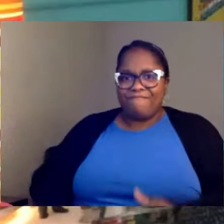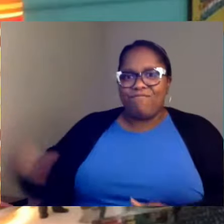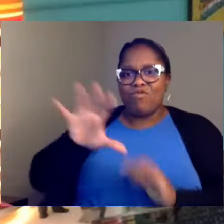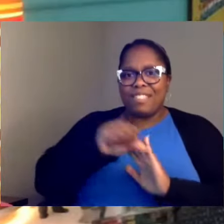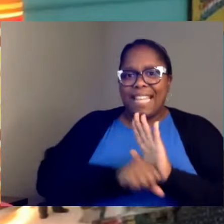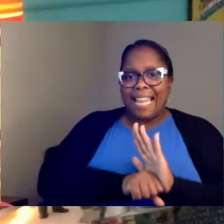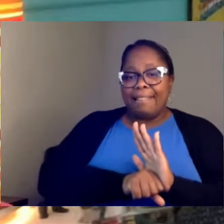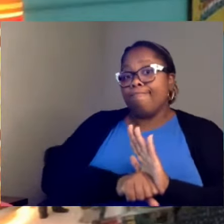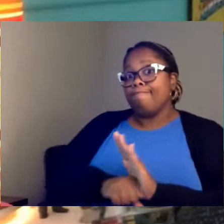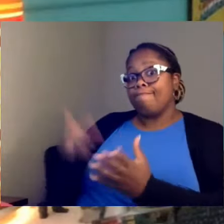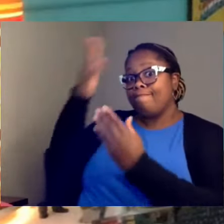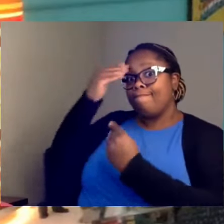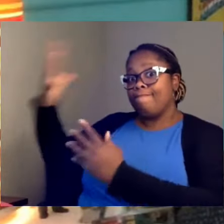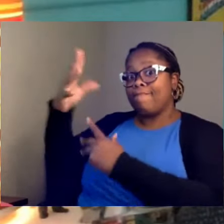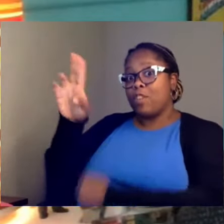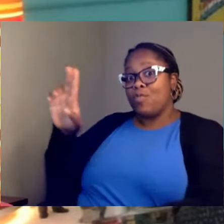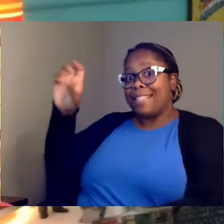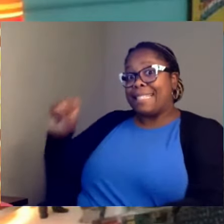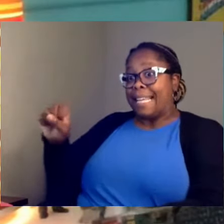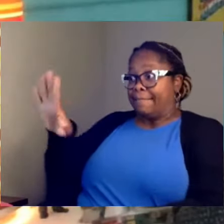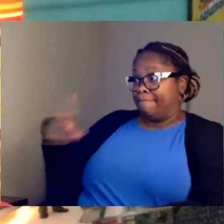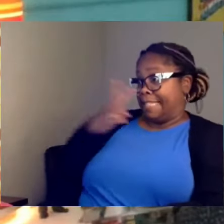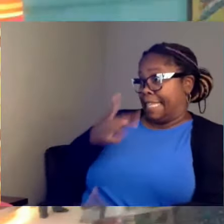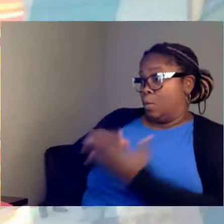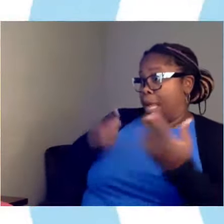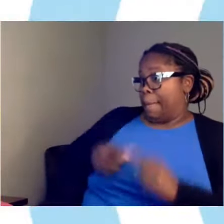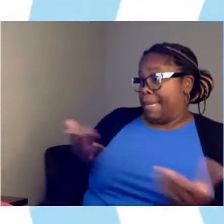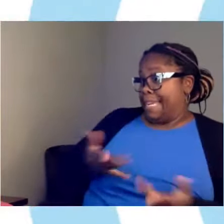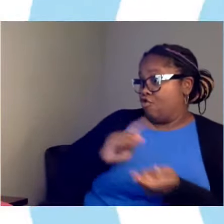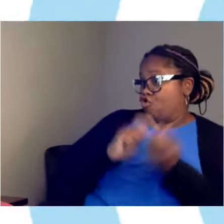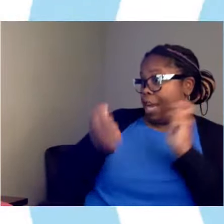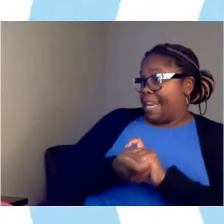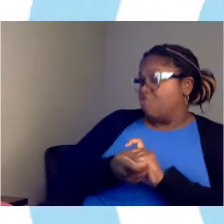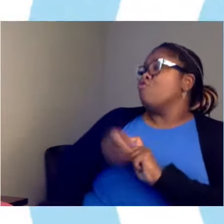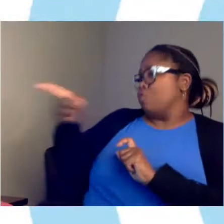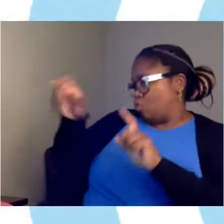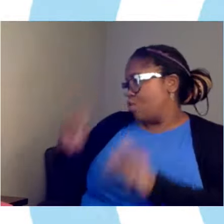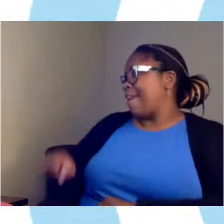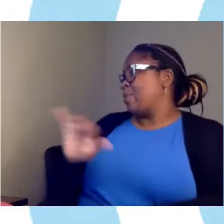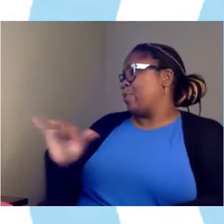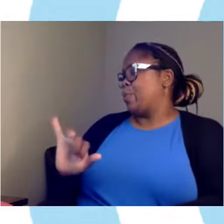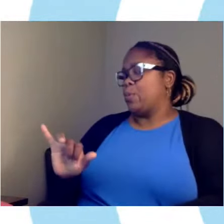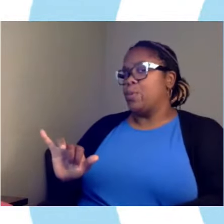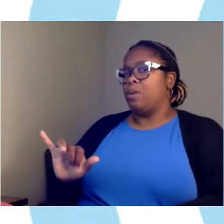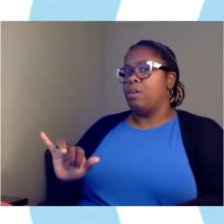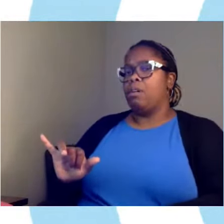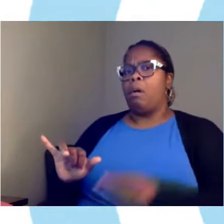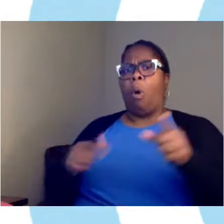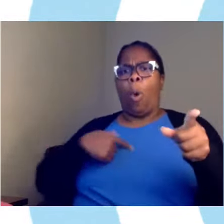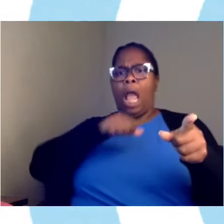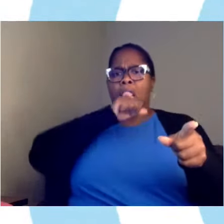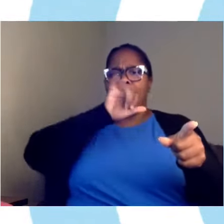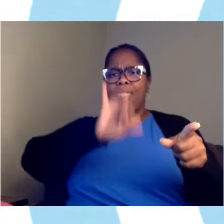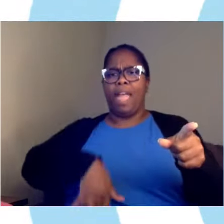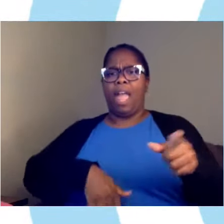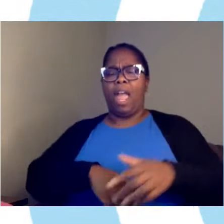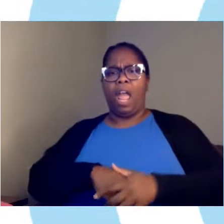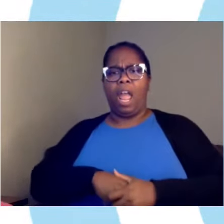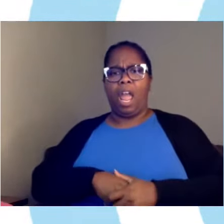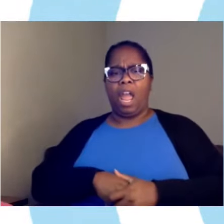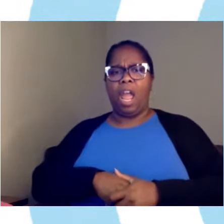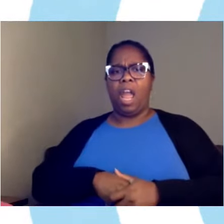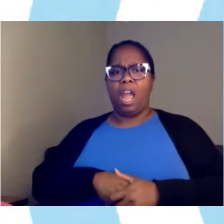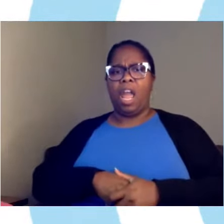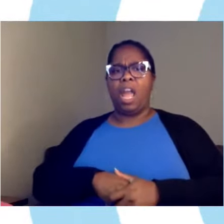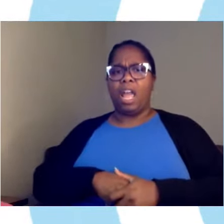what's possible in other states and cities. I love that. I love transitioning more to